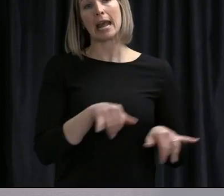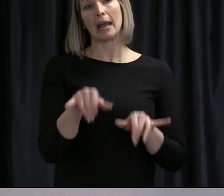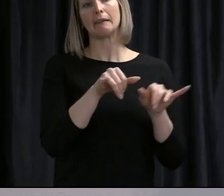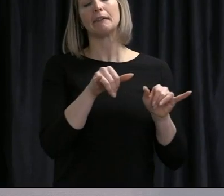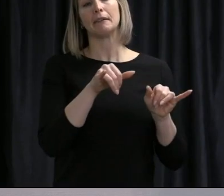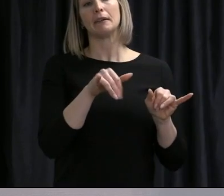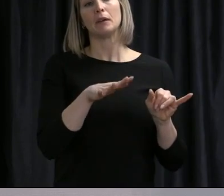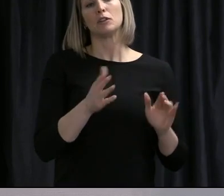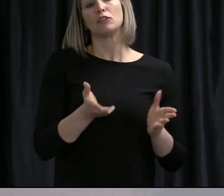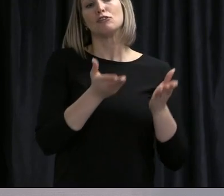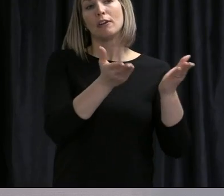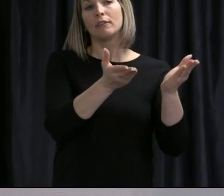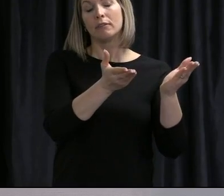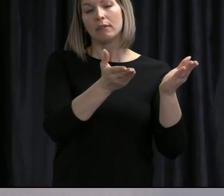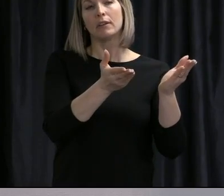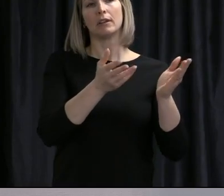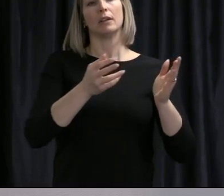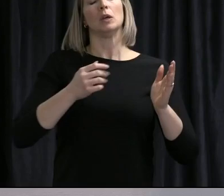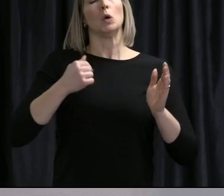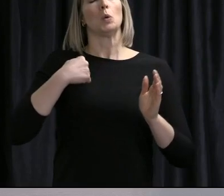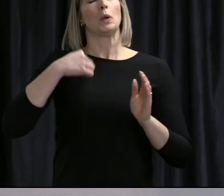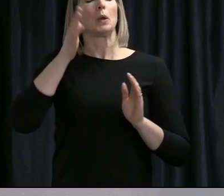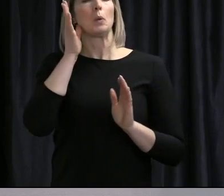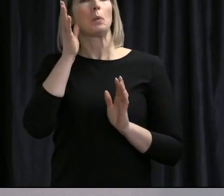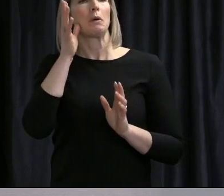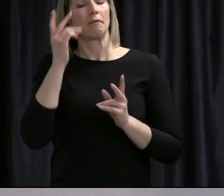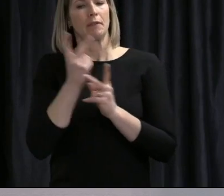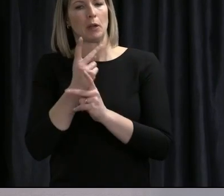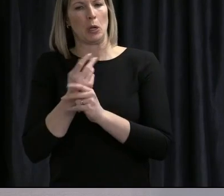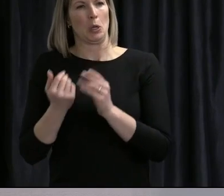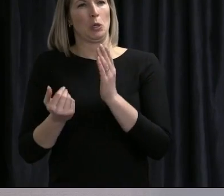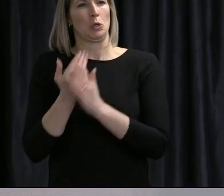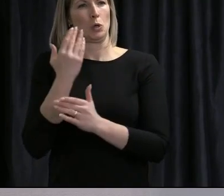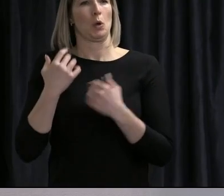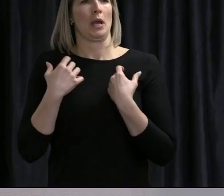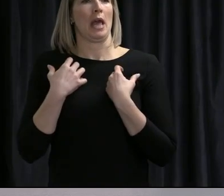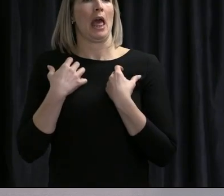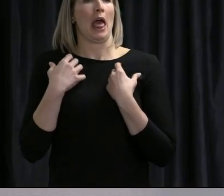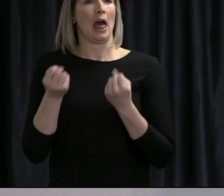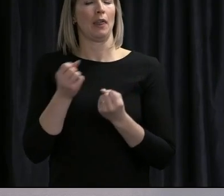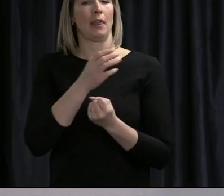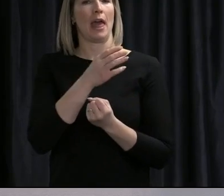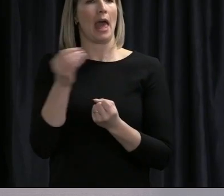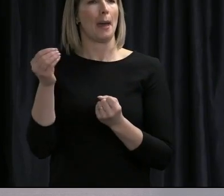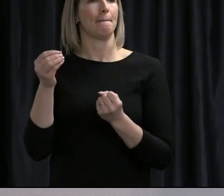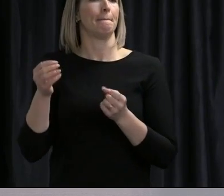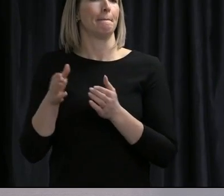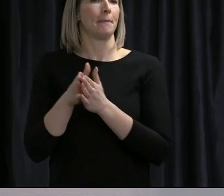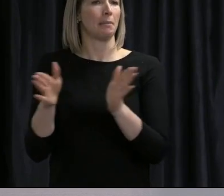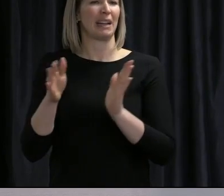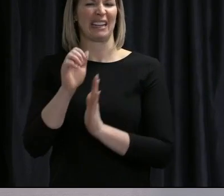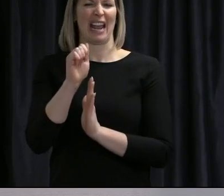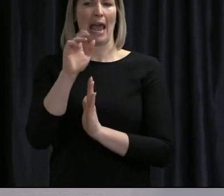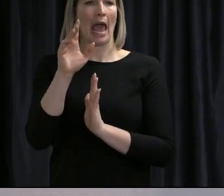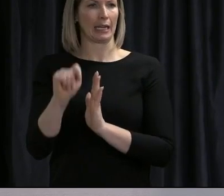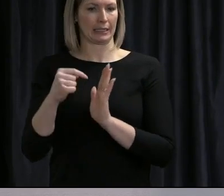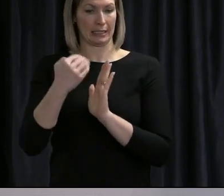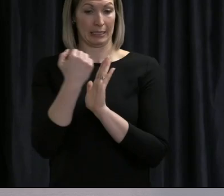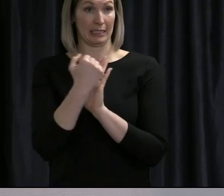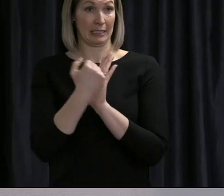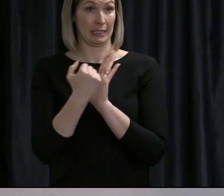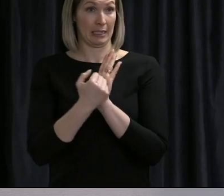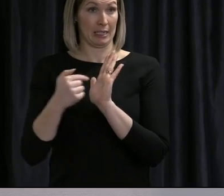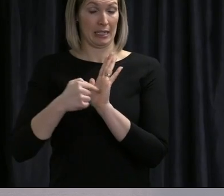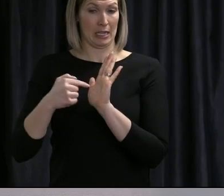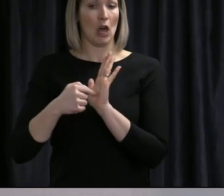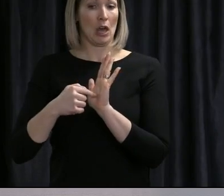provisions of the new Public Health and Health Promotion Act. Those levers exist. We have briefing notes prepared in our department